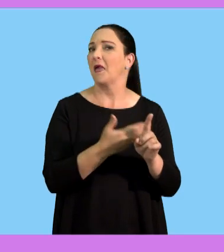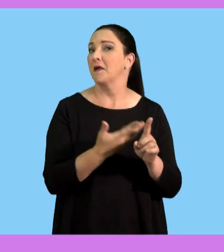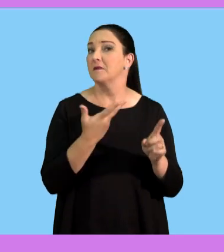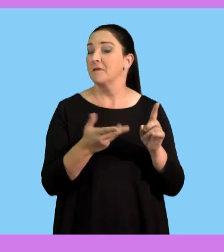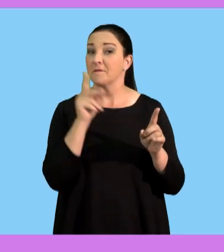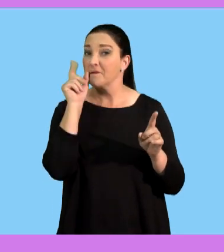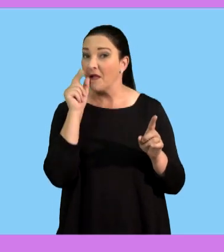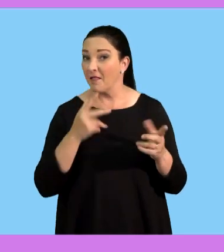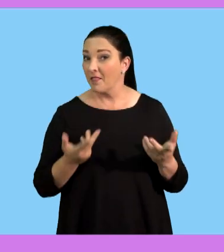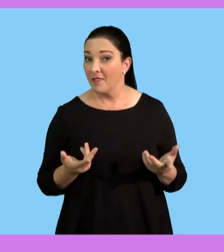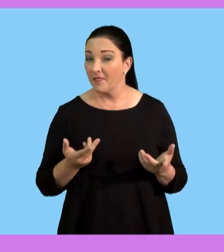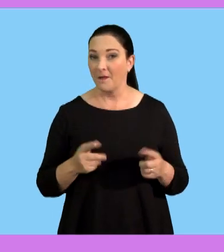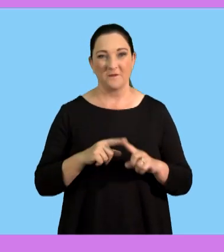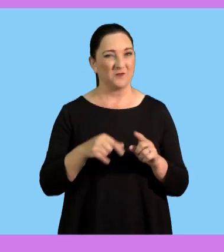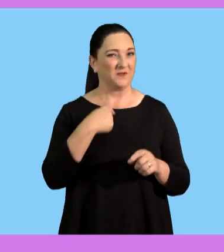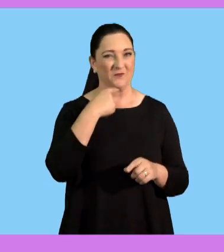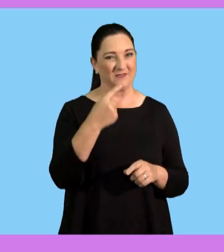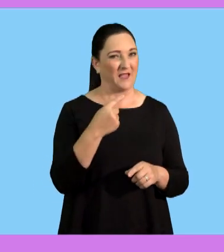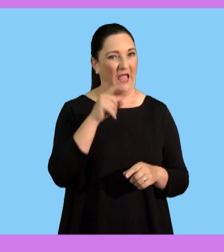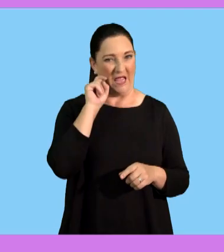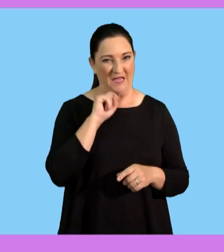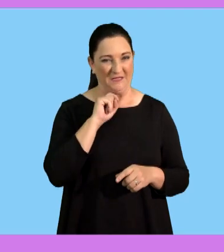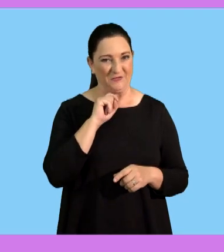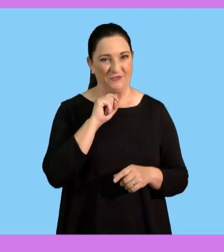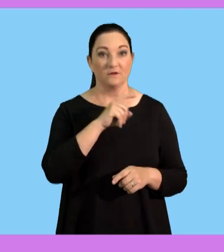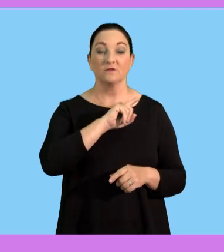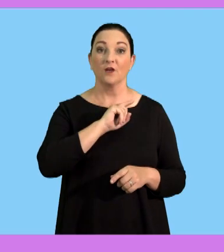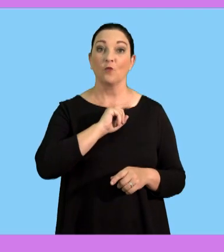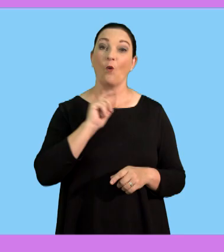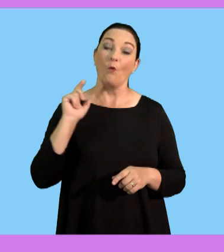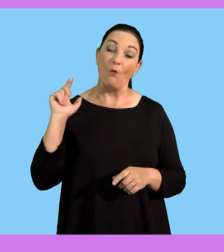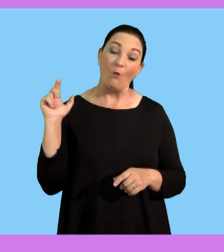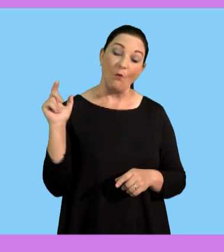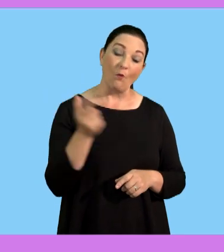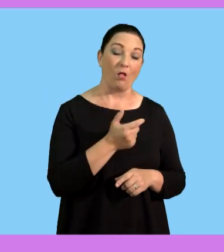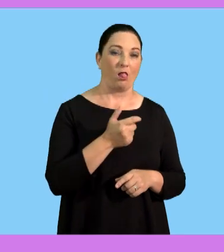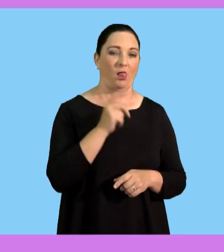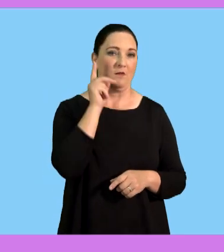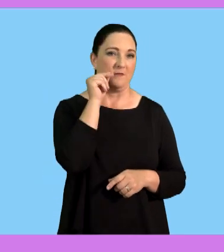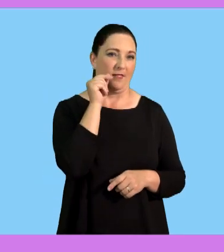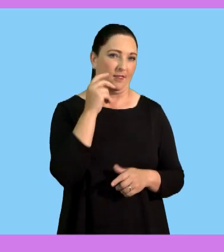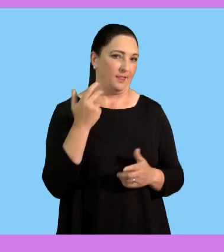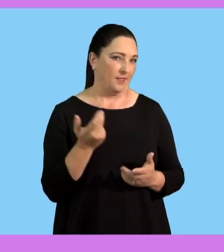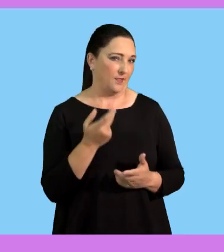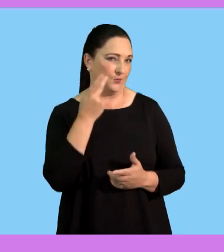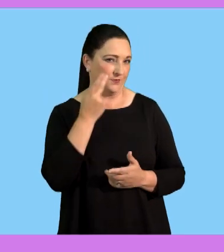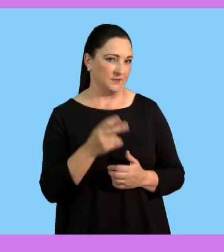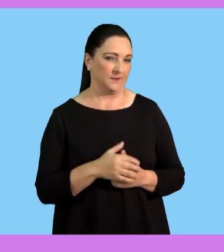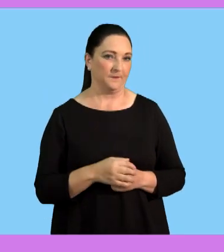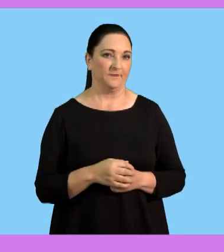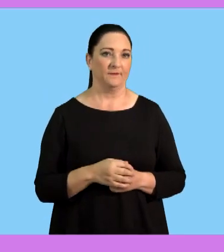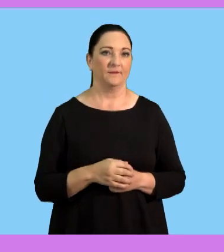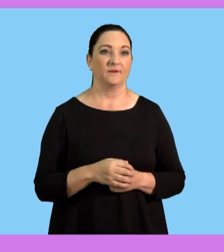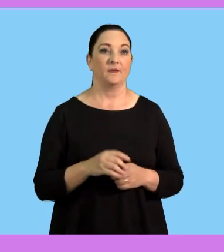a male, right? So we didn't specify the age, so that implies then it should be all the males, irrespective of the